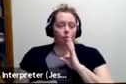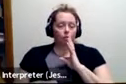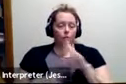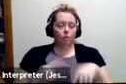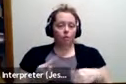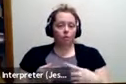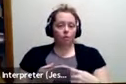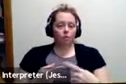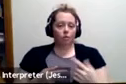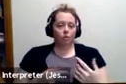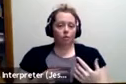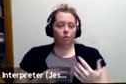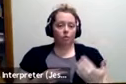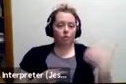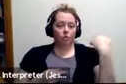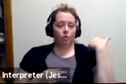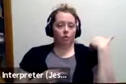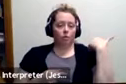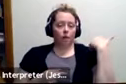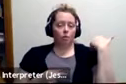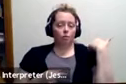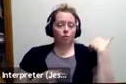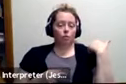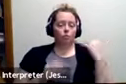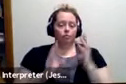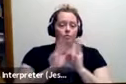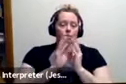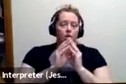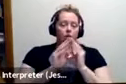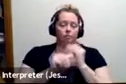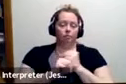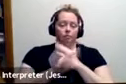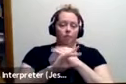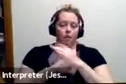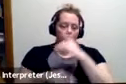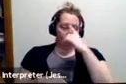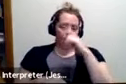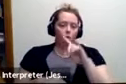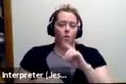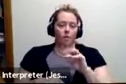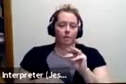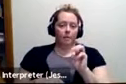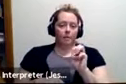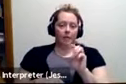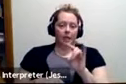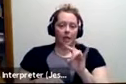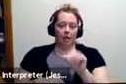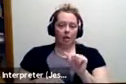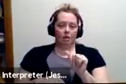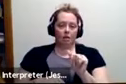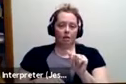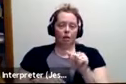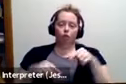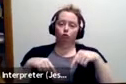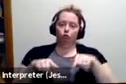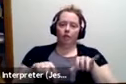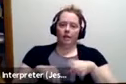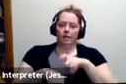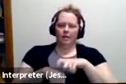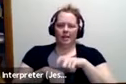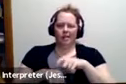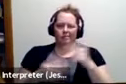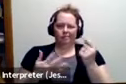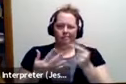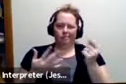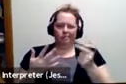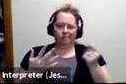when we did our webinar for the media. And during that time, things were happening, right? As